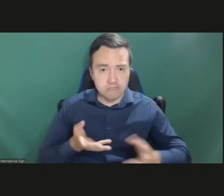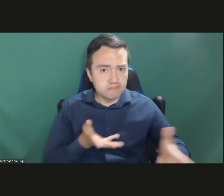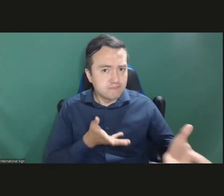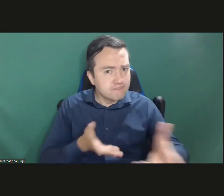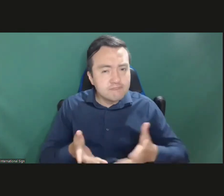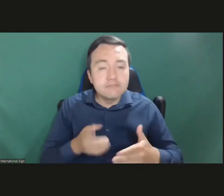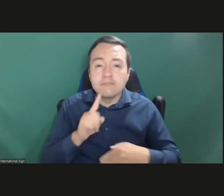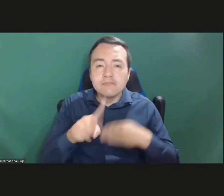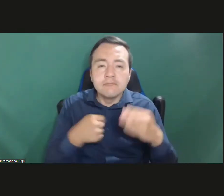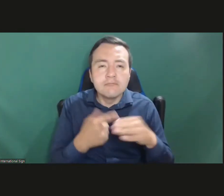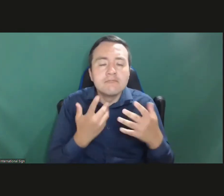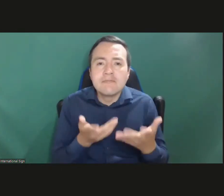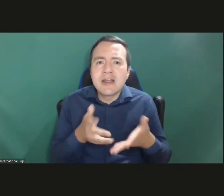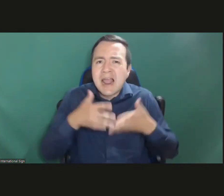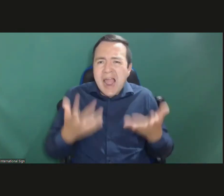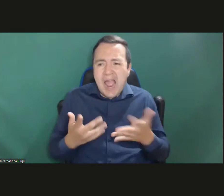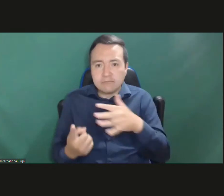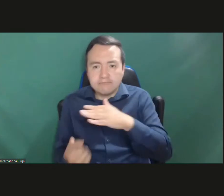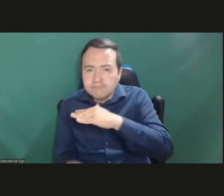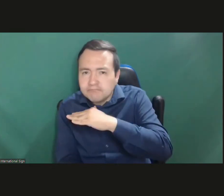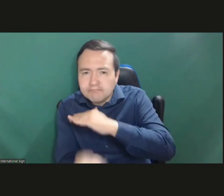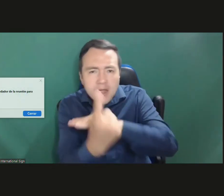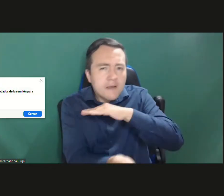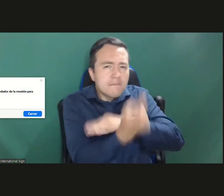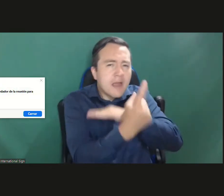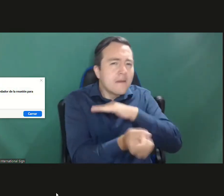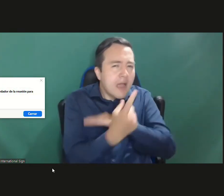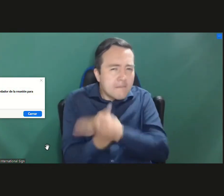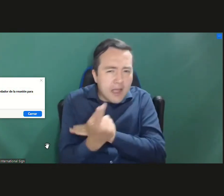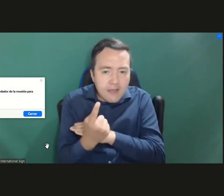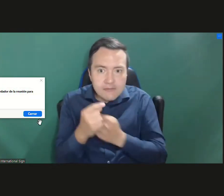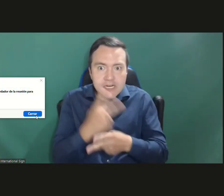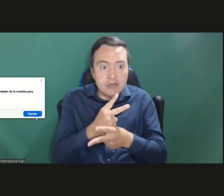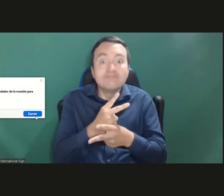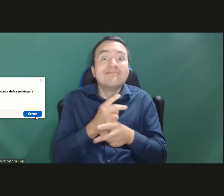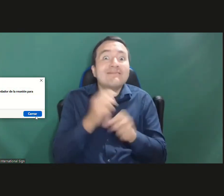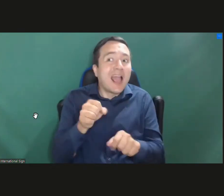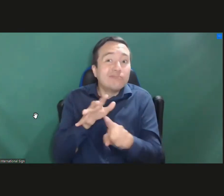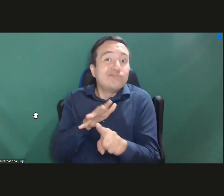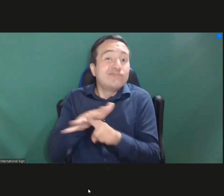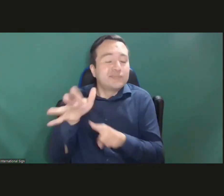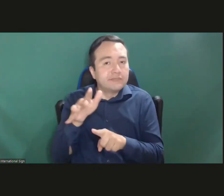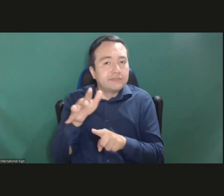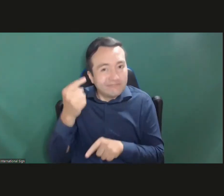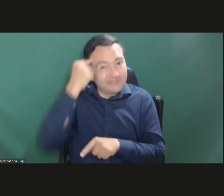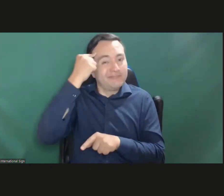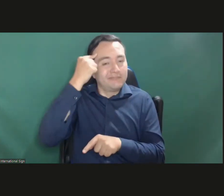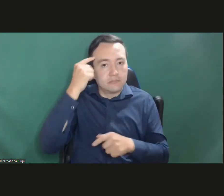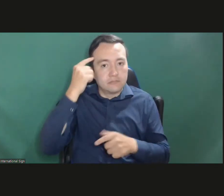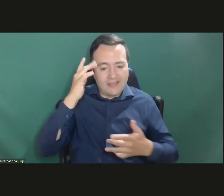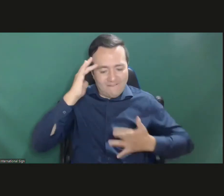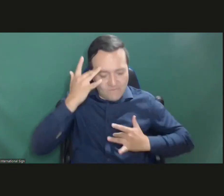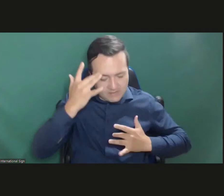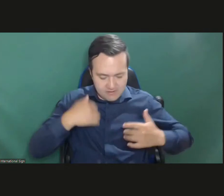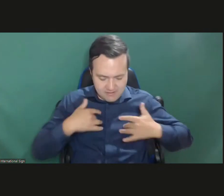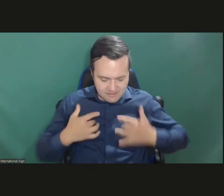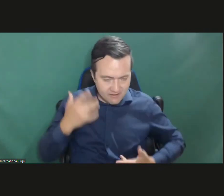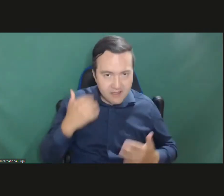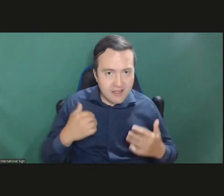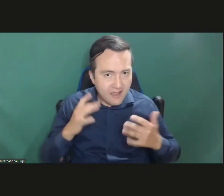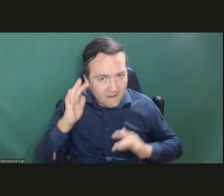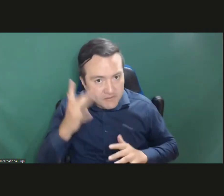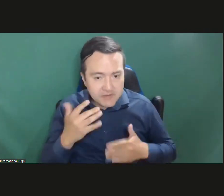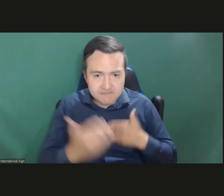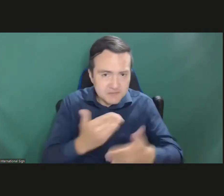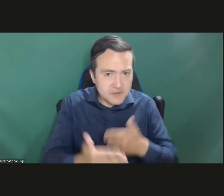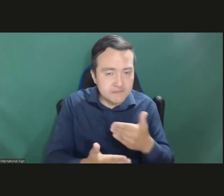focus specifically on addressing prevention and control of risk factors of non-communicable diseases to hold on to gains and